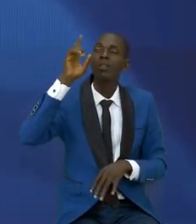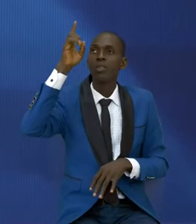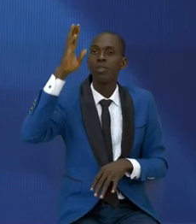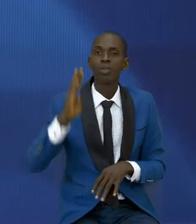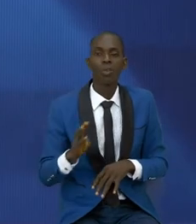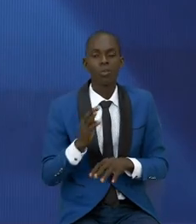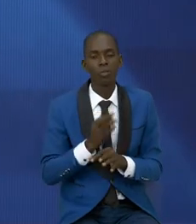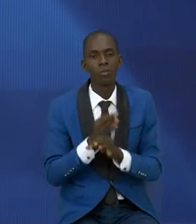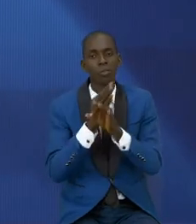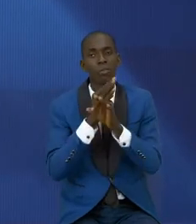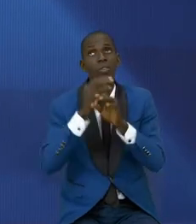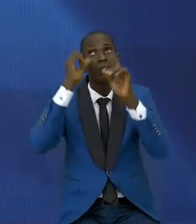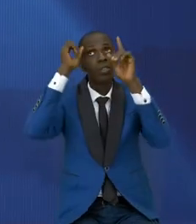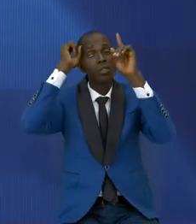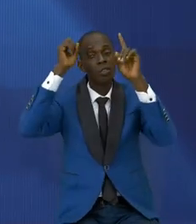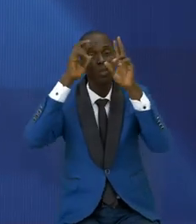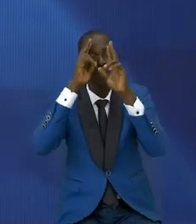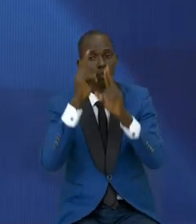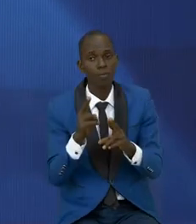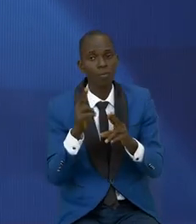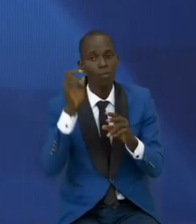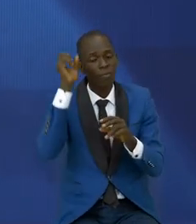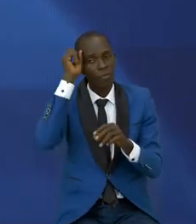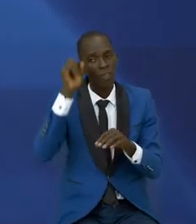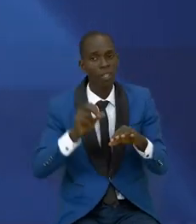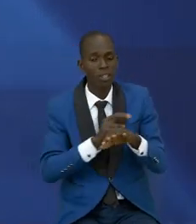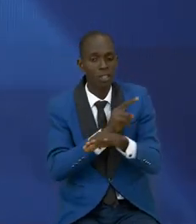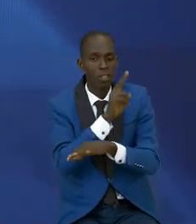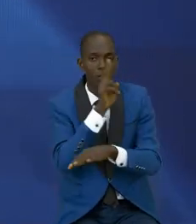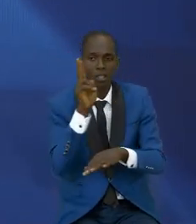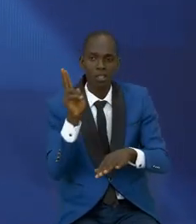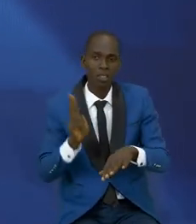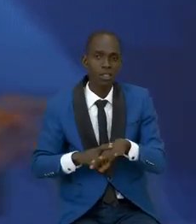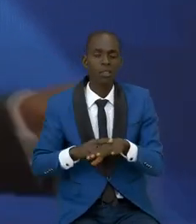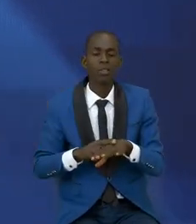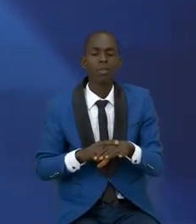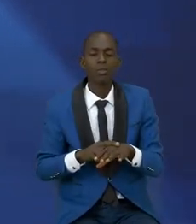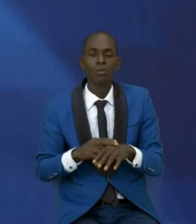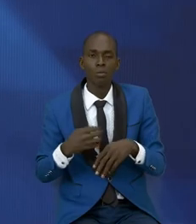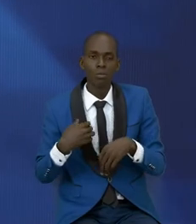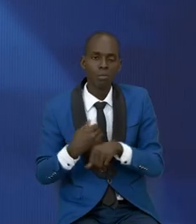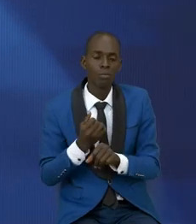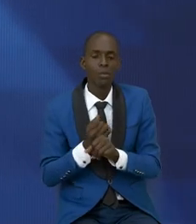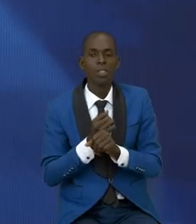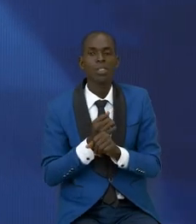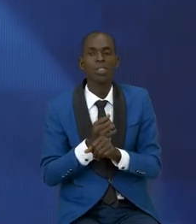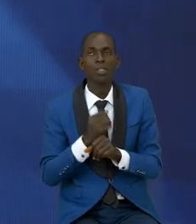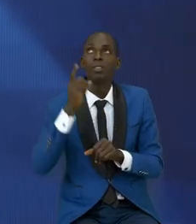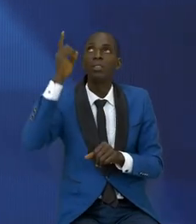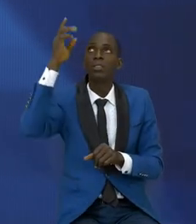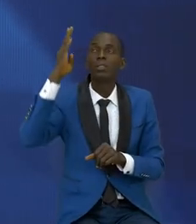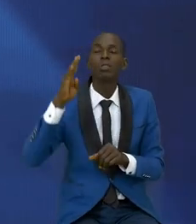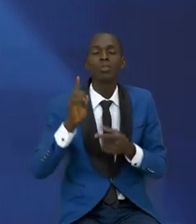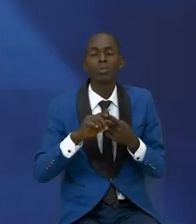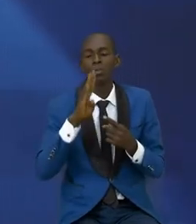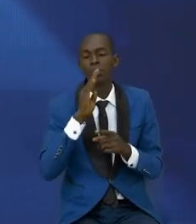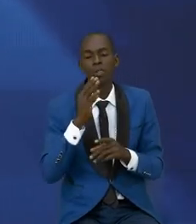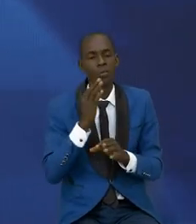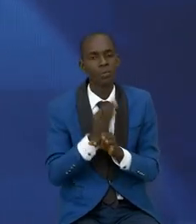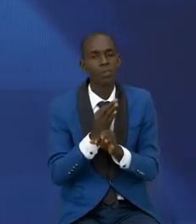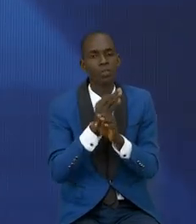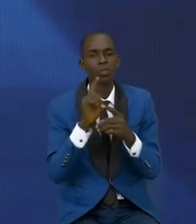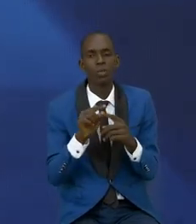honor, his nature, compel him to be faithful to everything